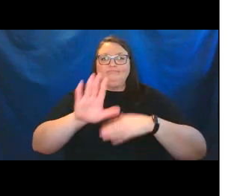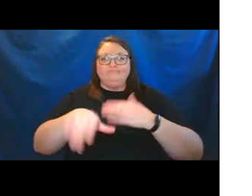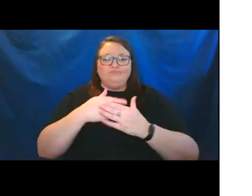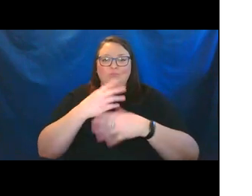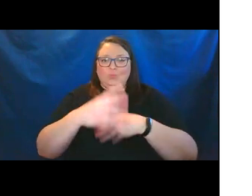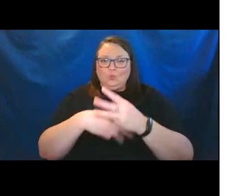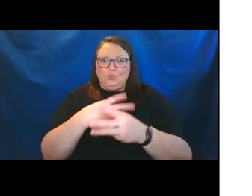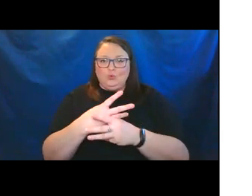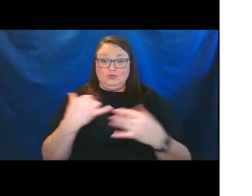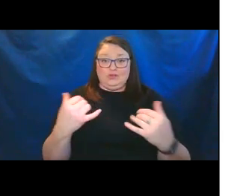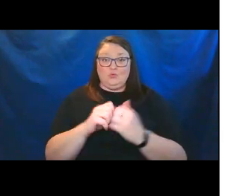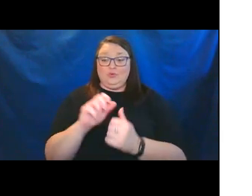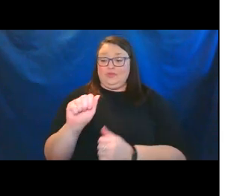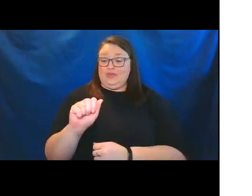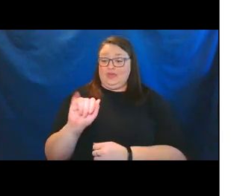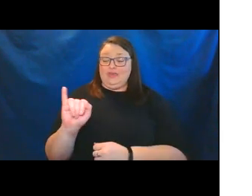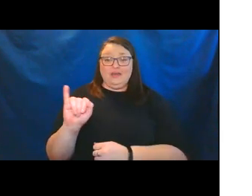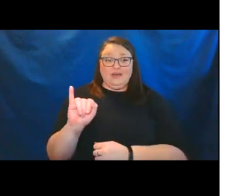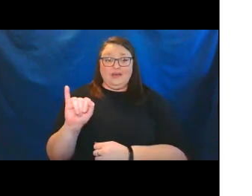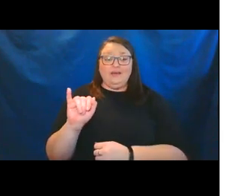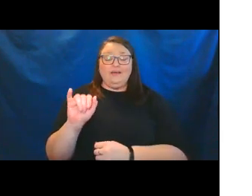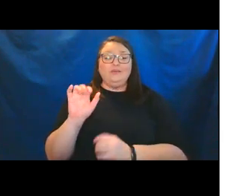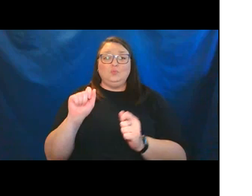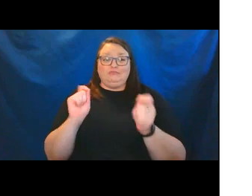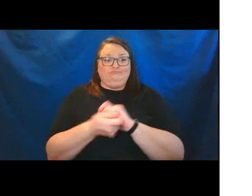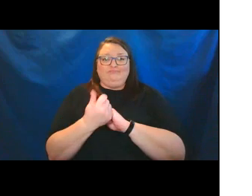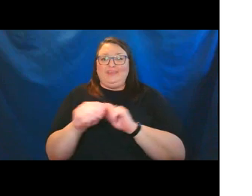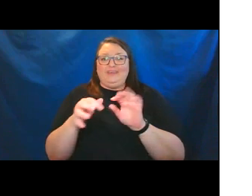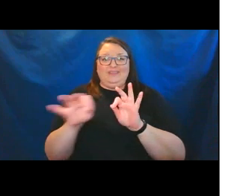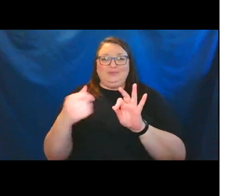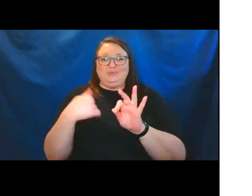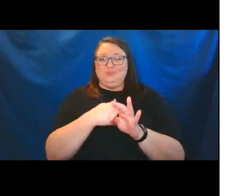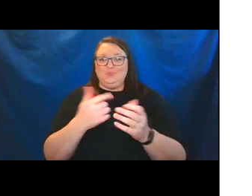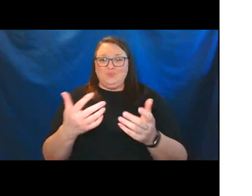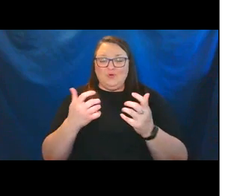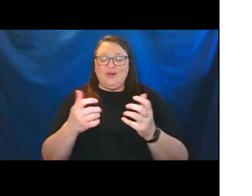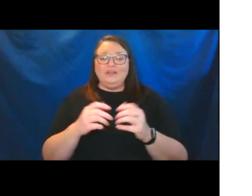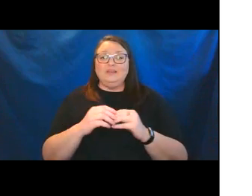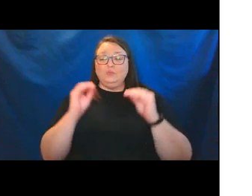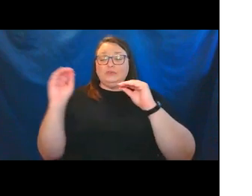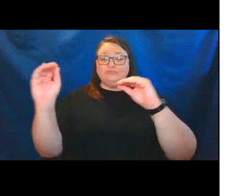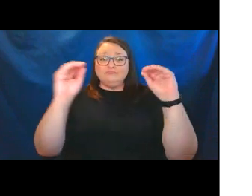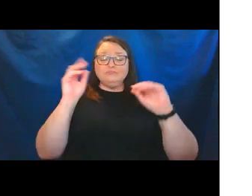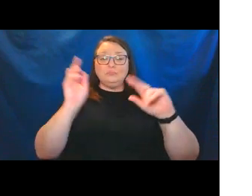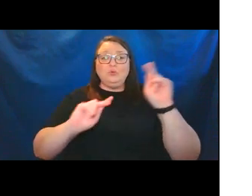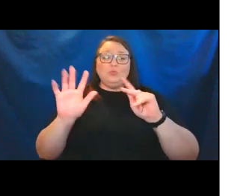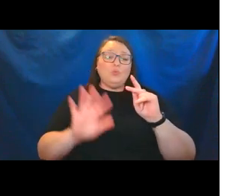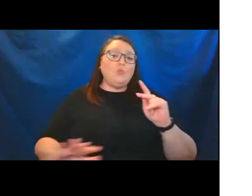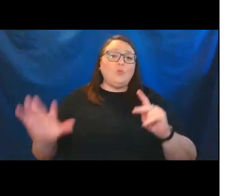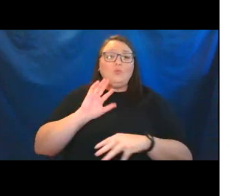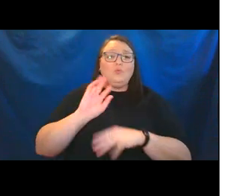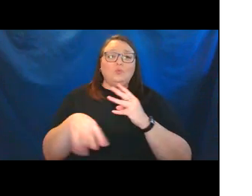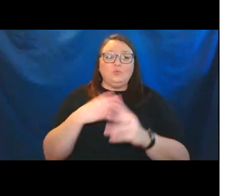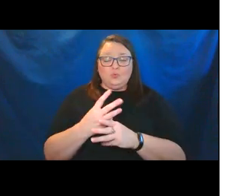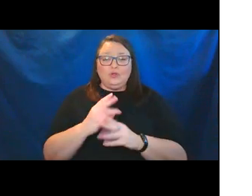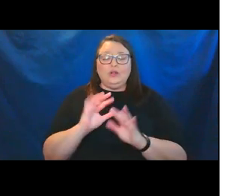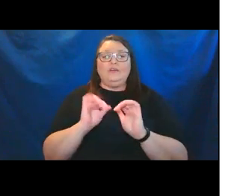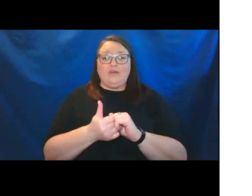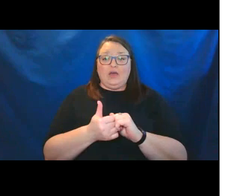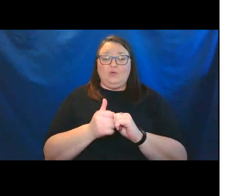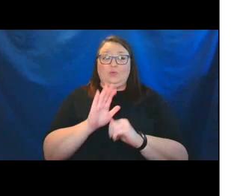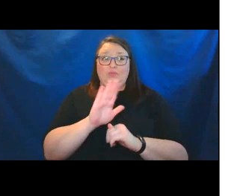AI, we can make it into any language that we want and educate populations around the globe on how to adapt their